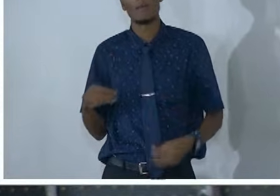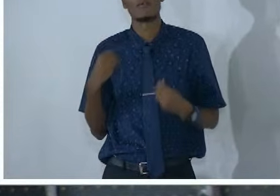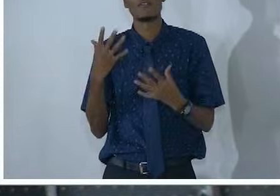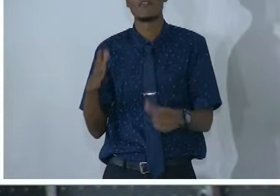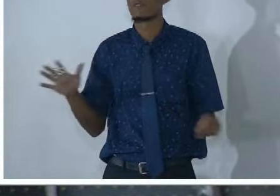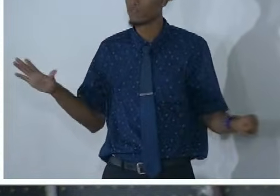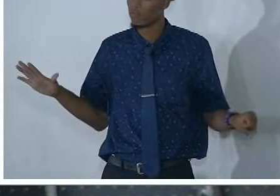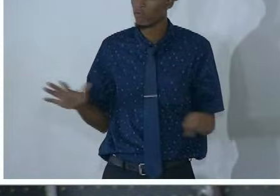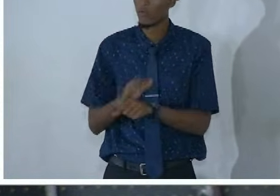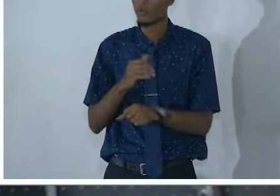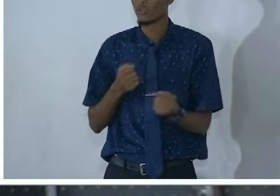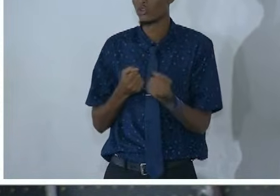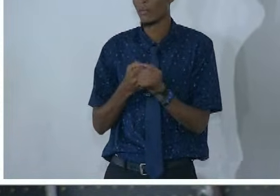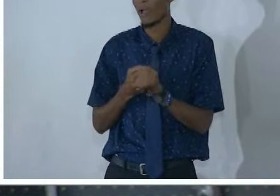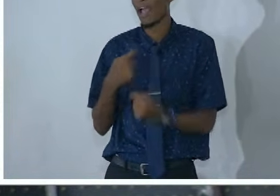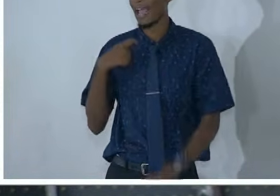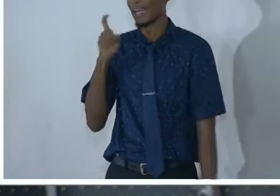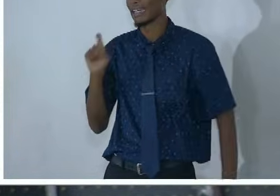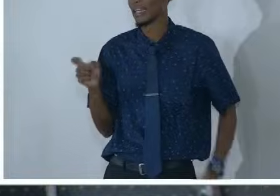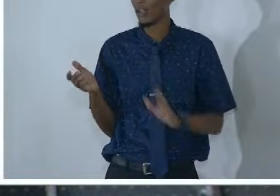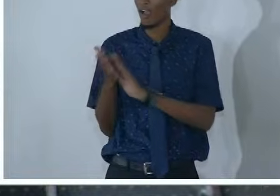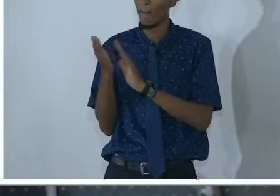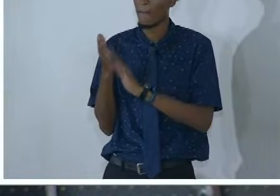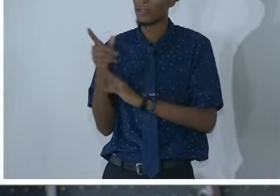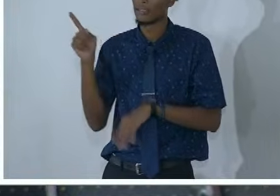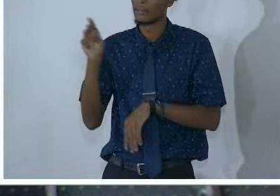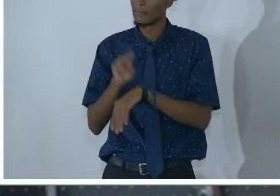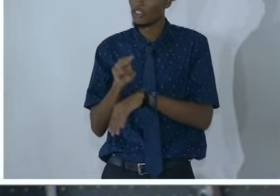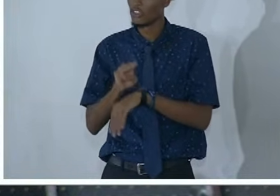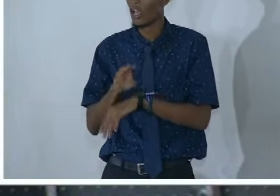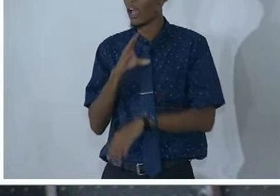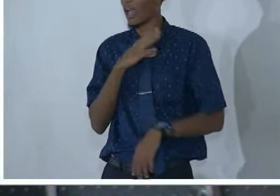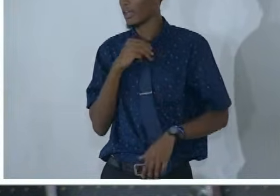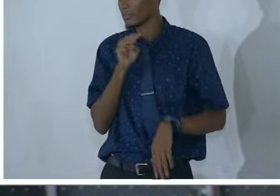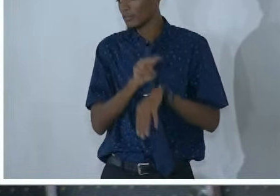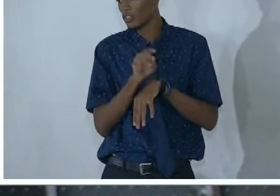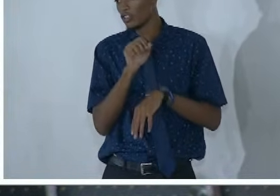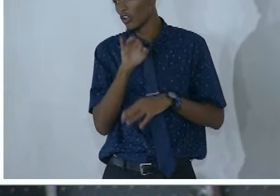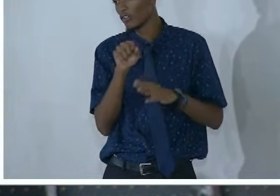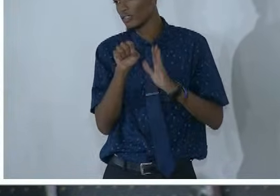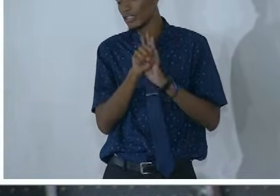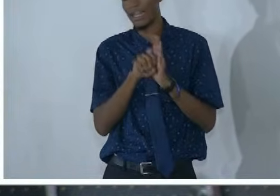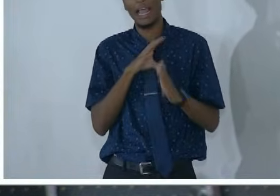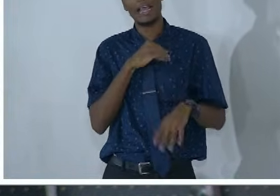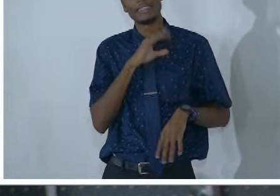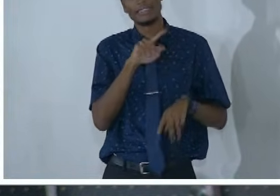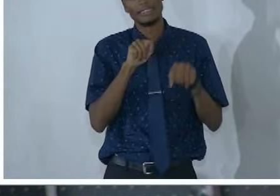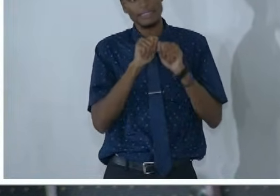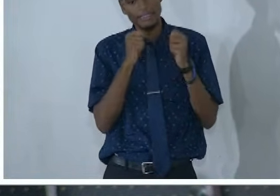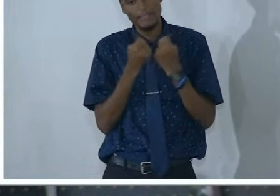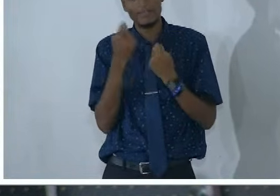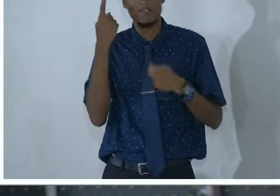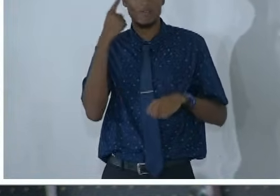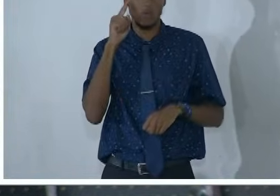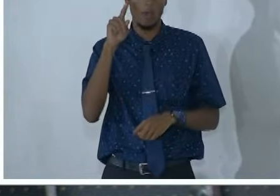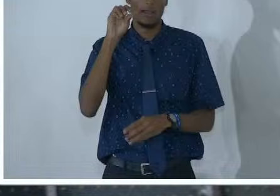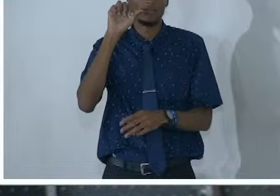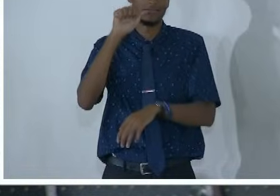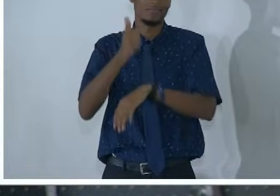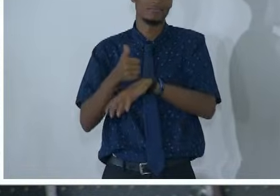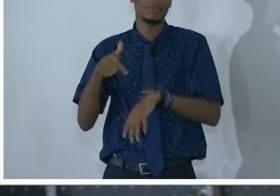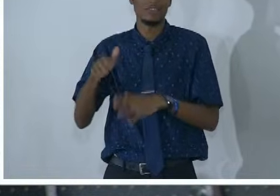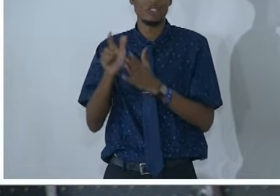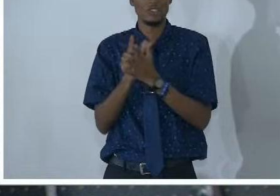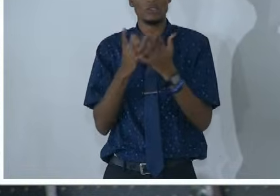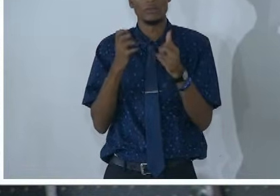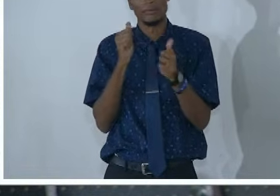and indeed to commend the Minister and Minister of State and his team for putting this bill together and advancing it